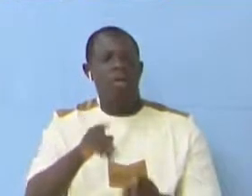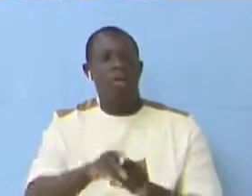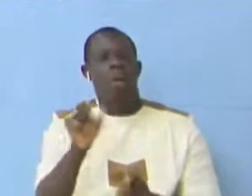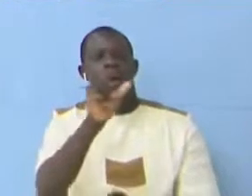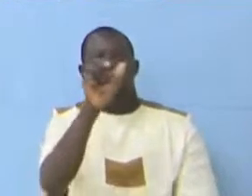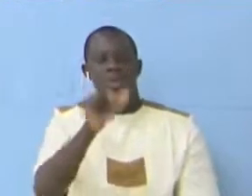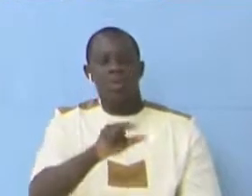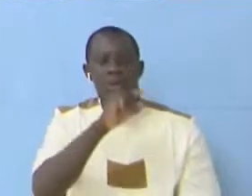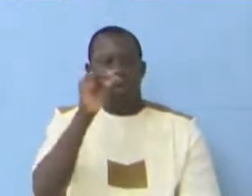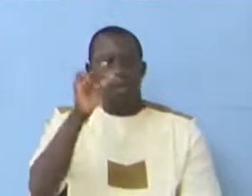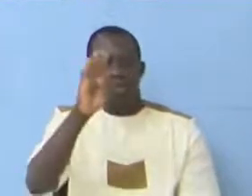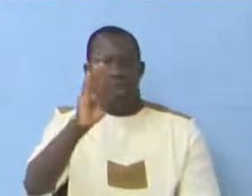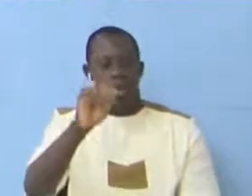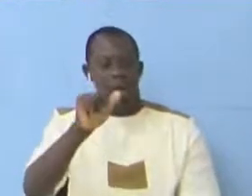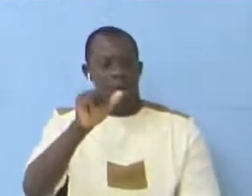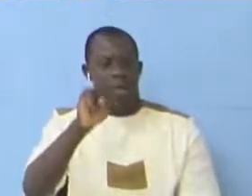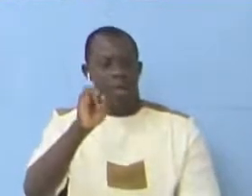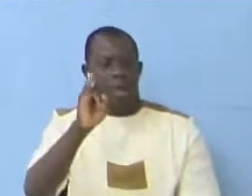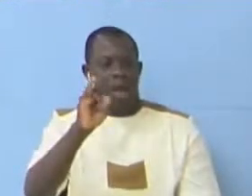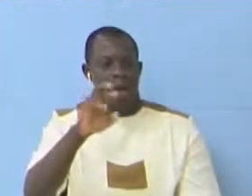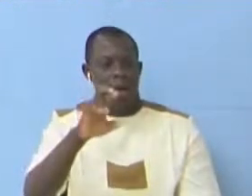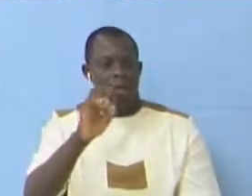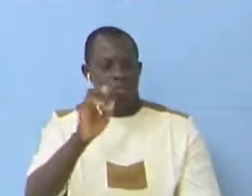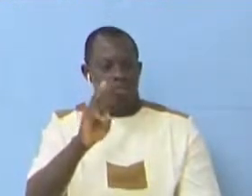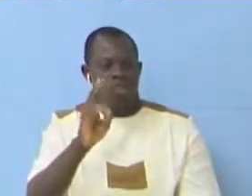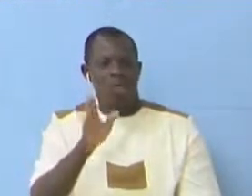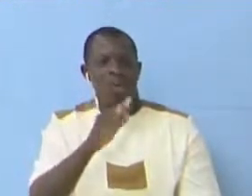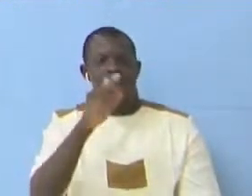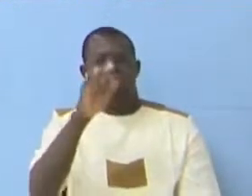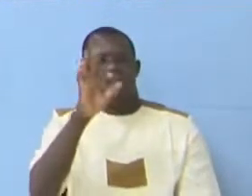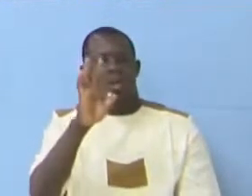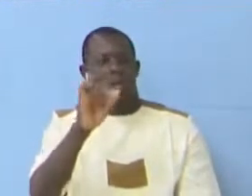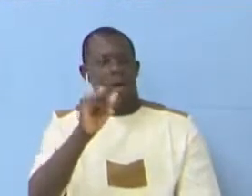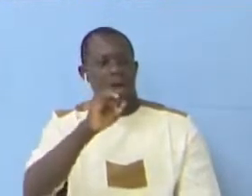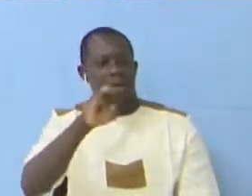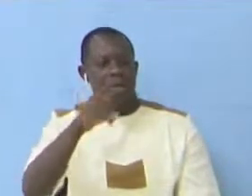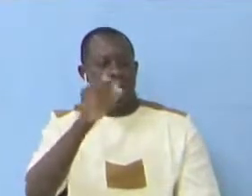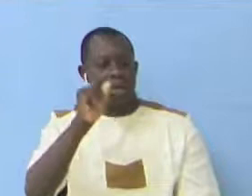Basiru Gassama, Corporal Tijan Ba, Corporal Tijan Ba,